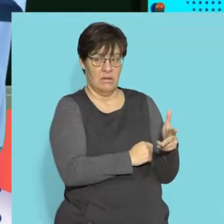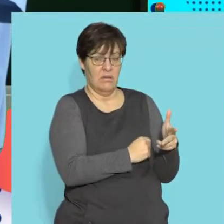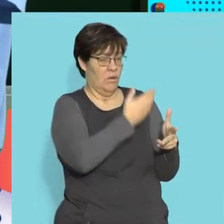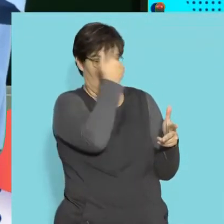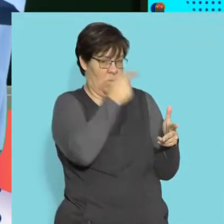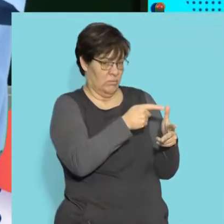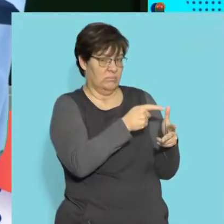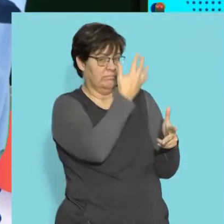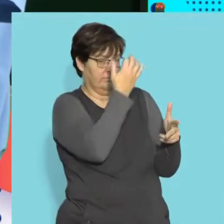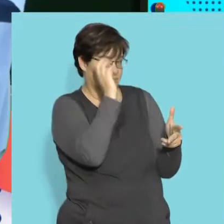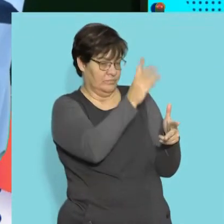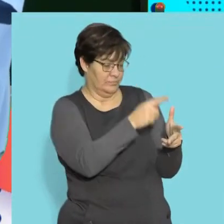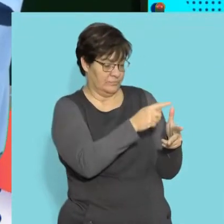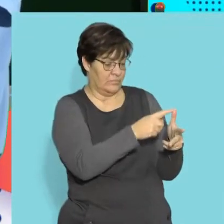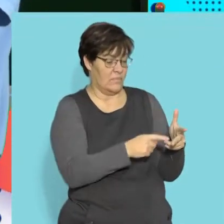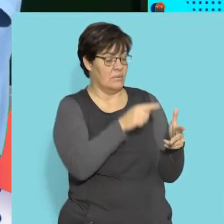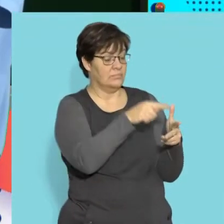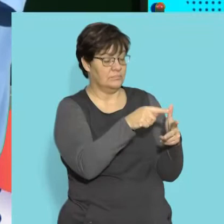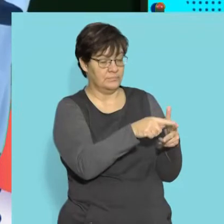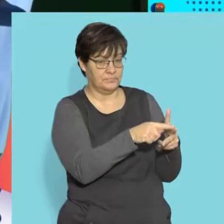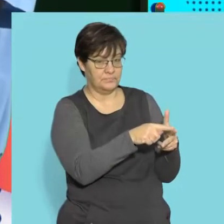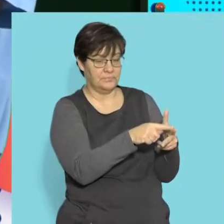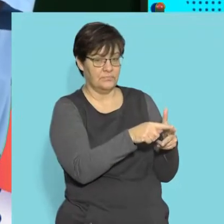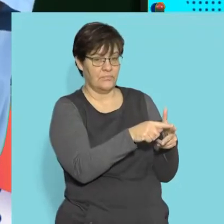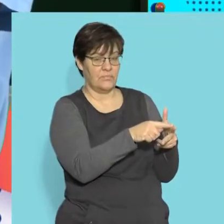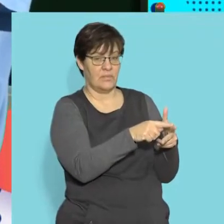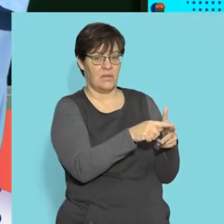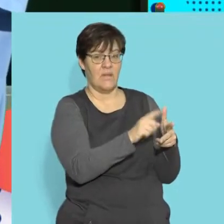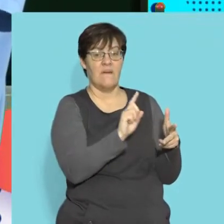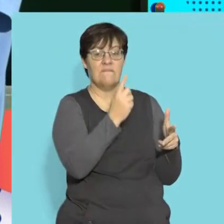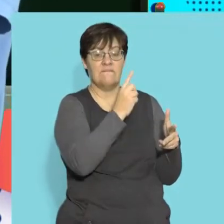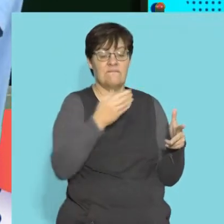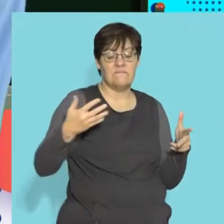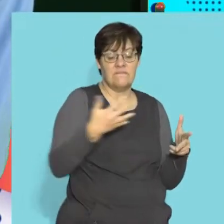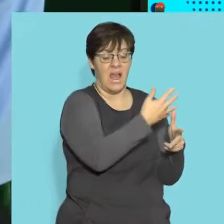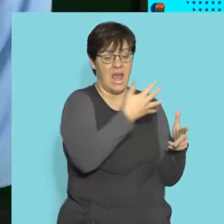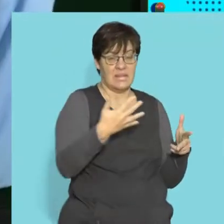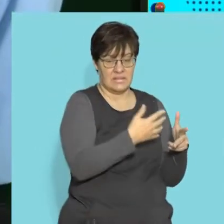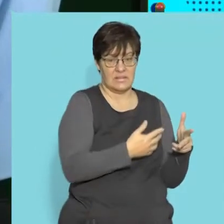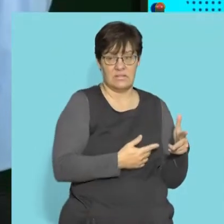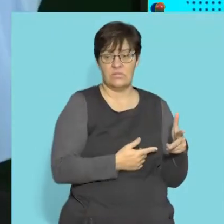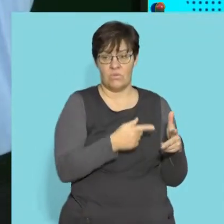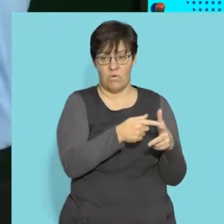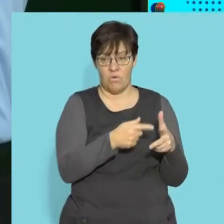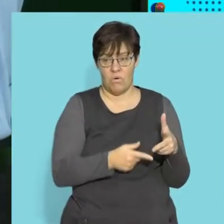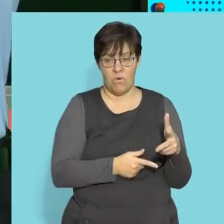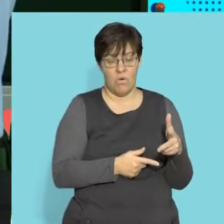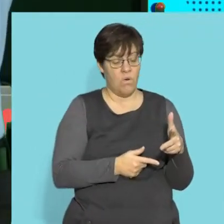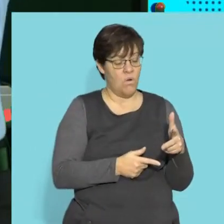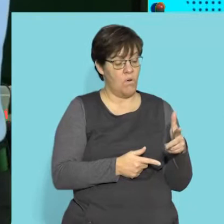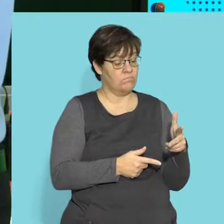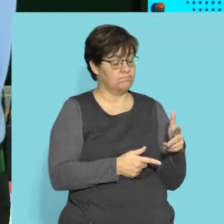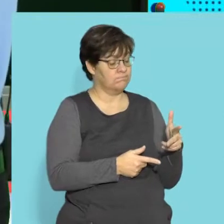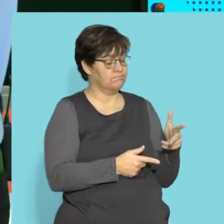don't know the direction of the force. We're going to work that out. We take the direction of the field for the first finger. So we're going to say north to